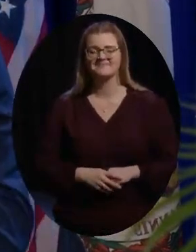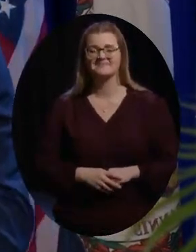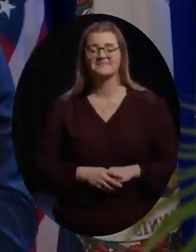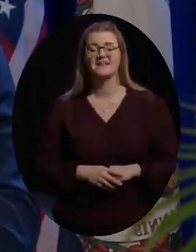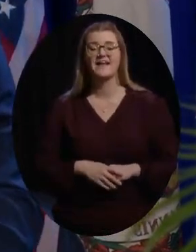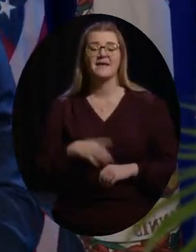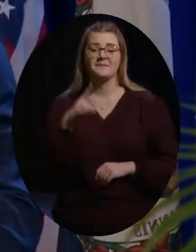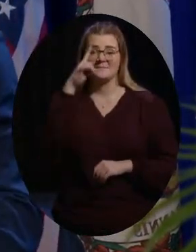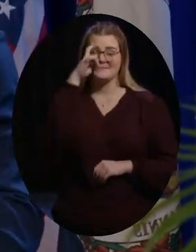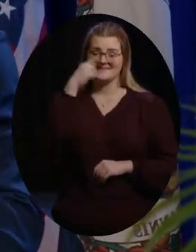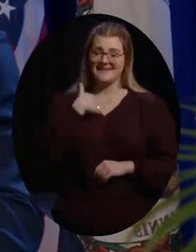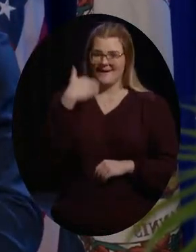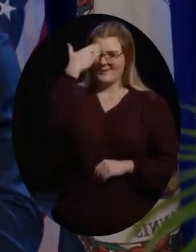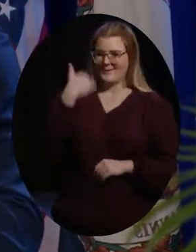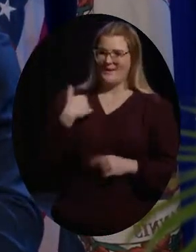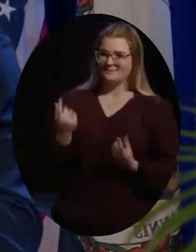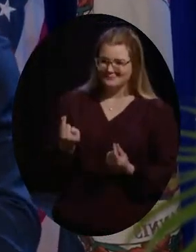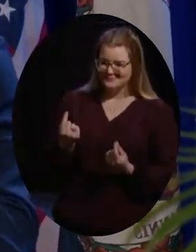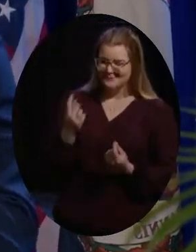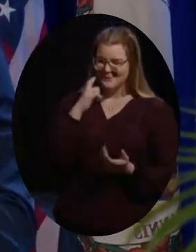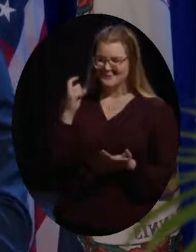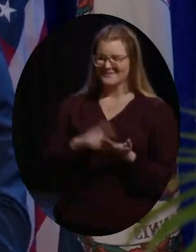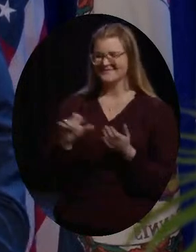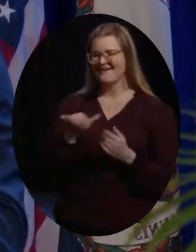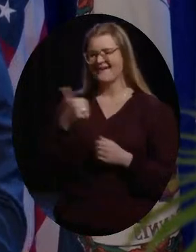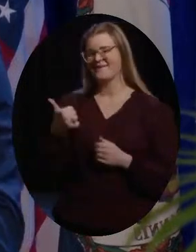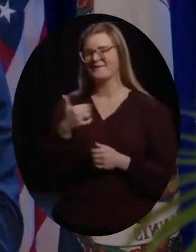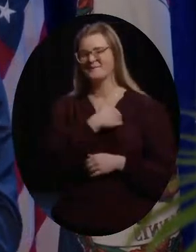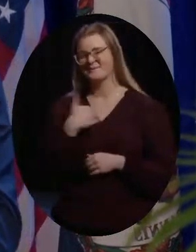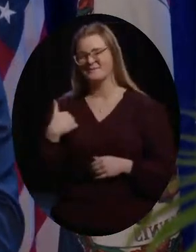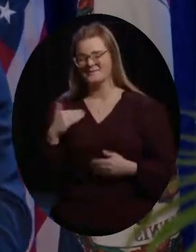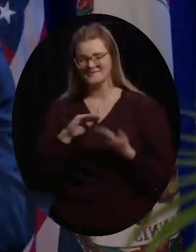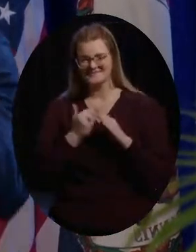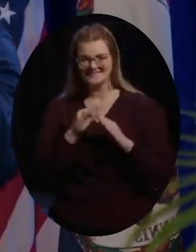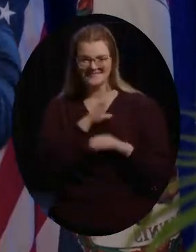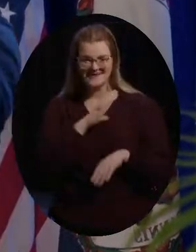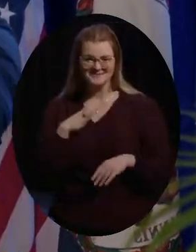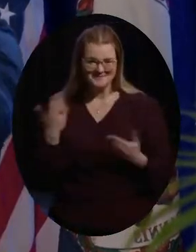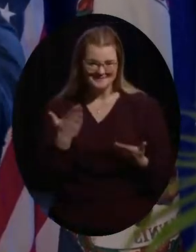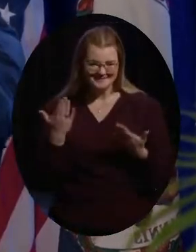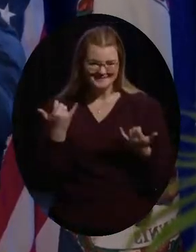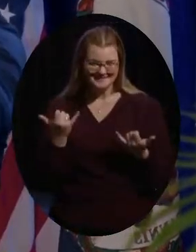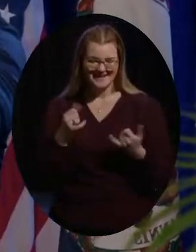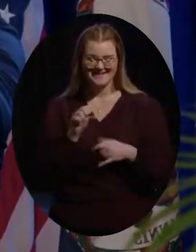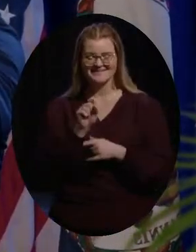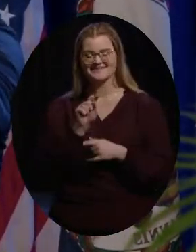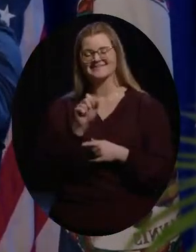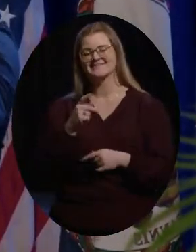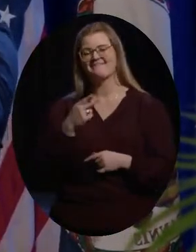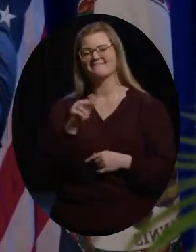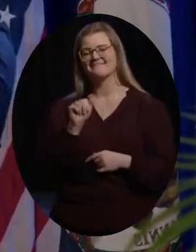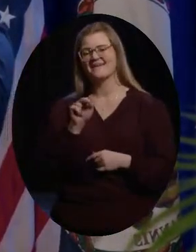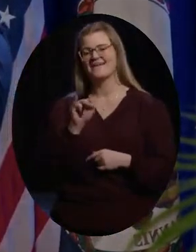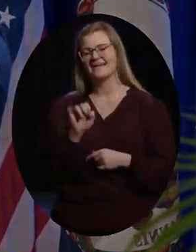And since I know what I'm doing, let me recognize the other members of City Council who are here with us today. Stephanie Lynch is with us.